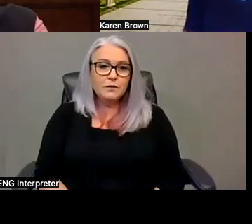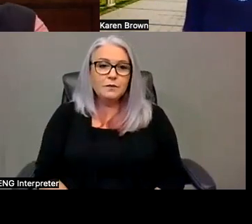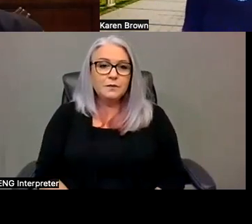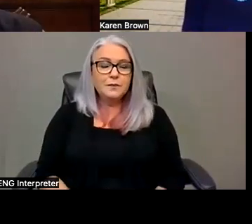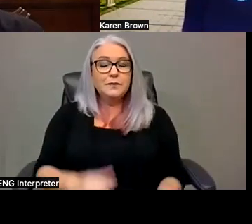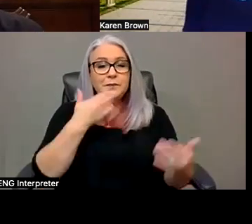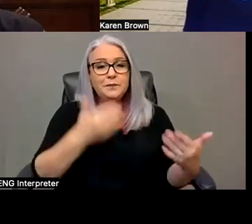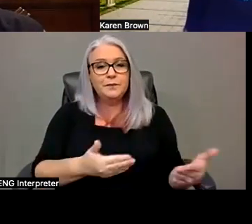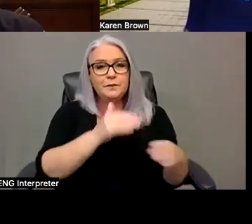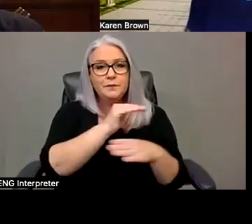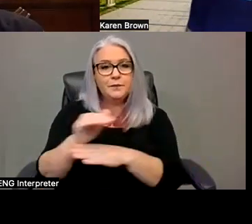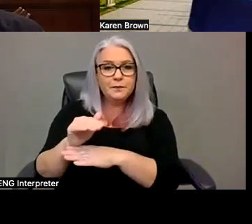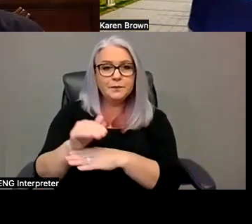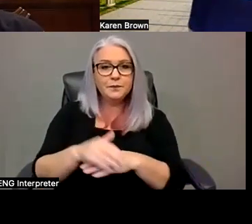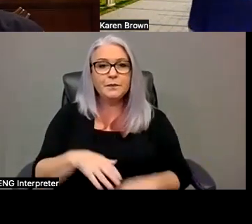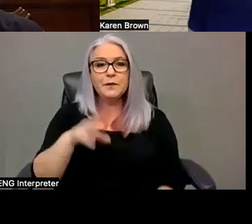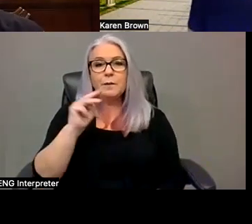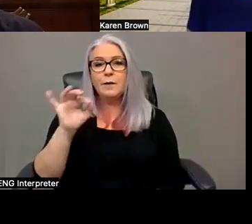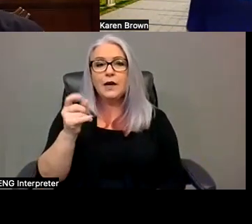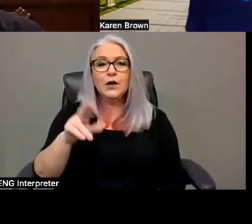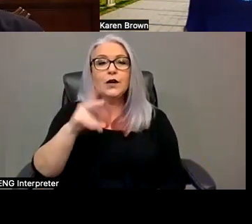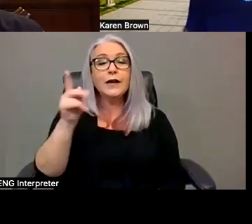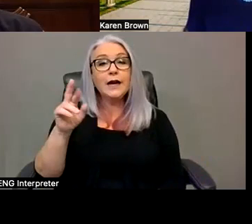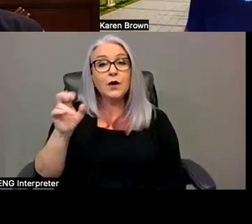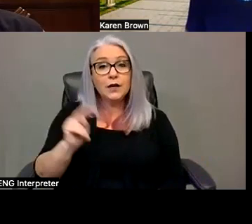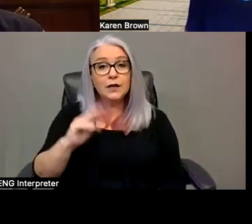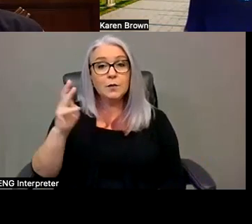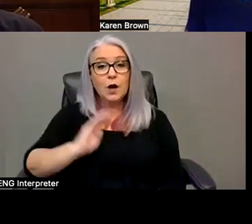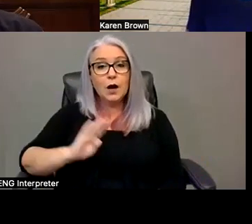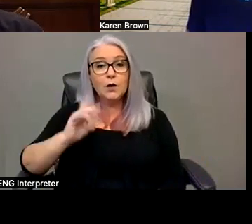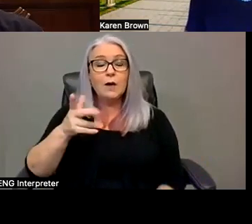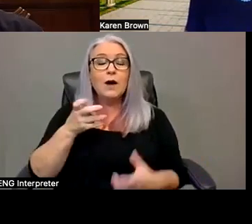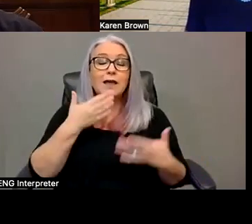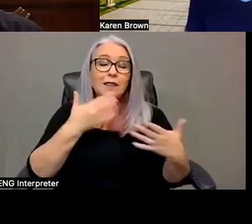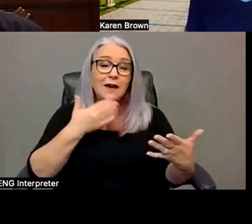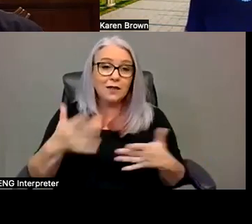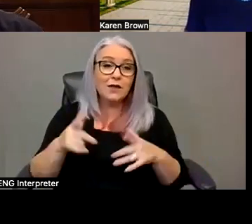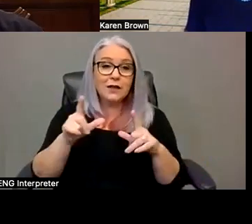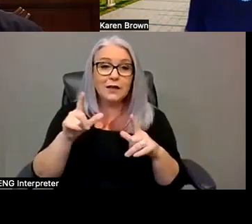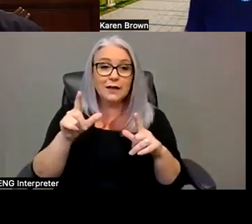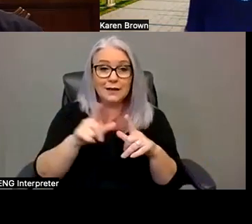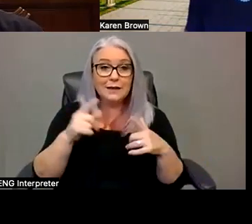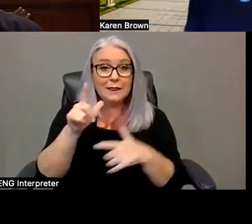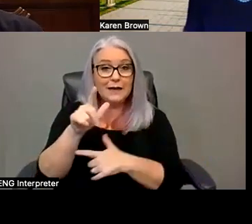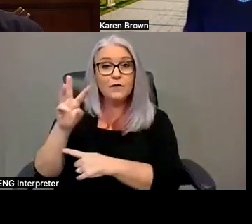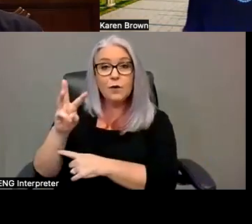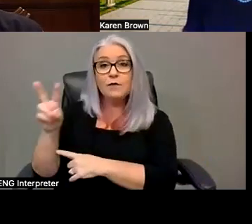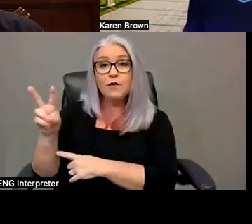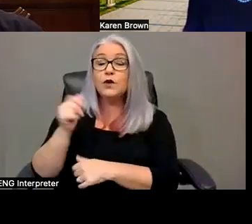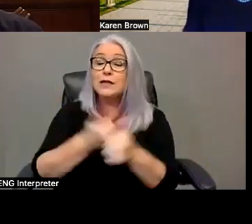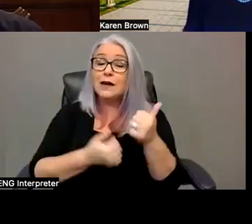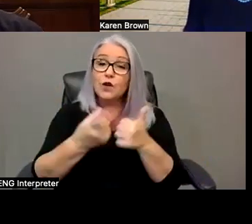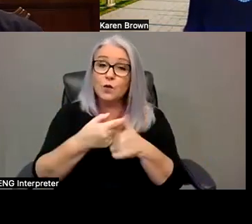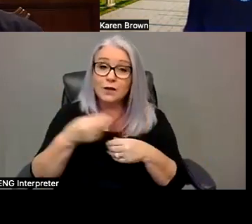Good evening. I'm Mayor Karen Brown. I want to thank the League of Women Voters for hosting this forum and to everyone for tuning in and